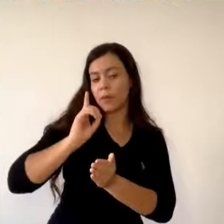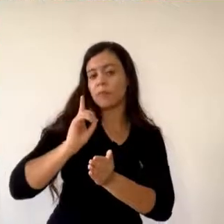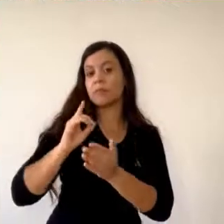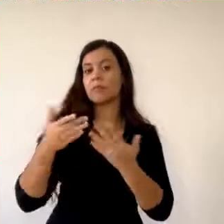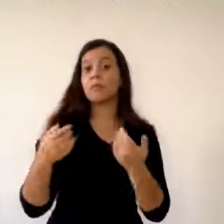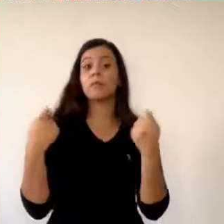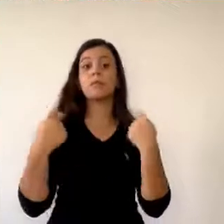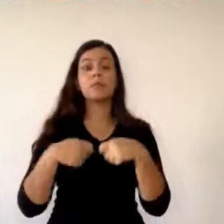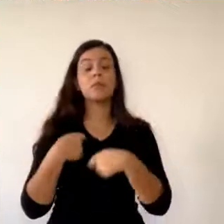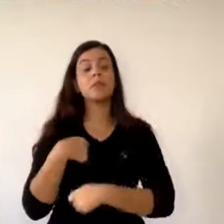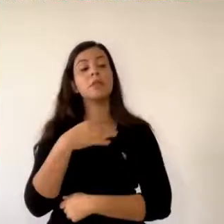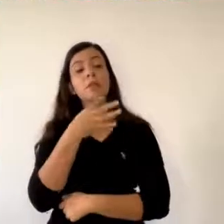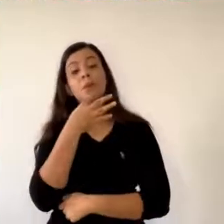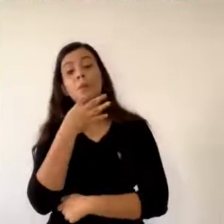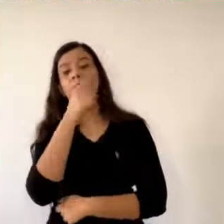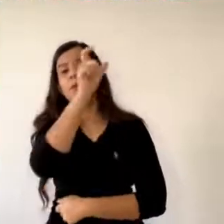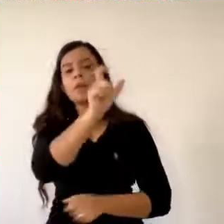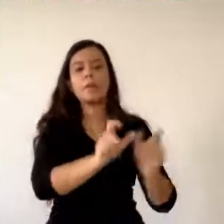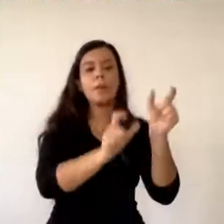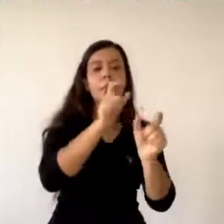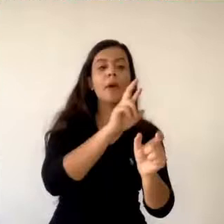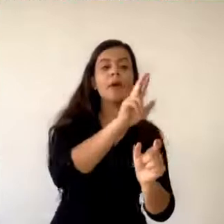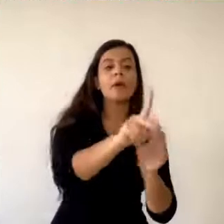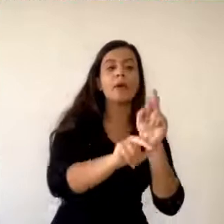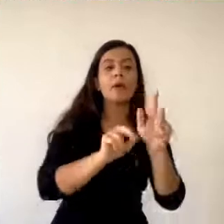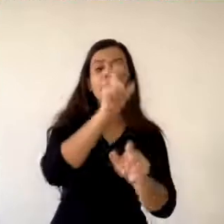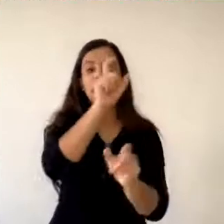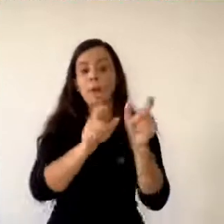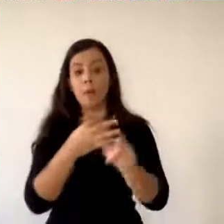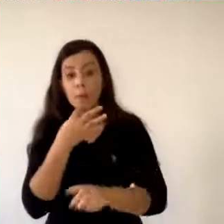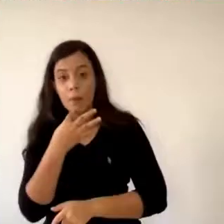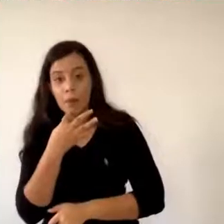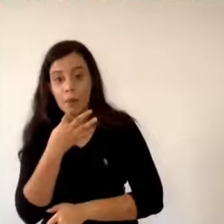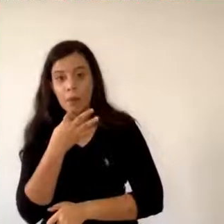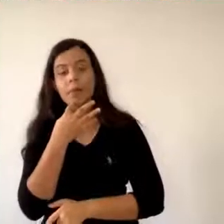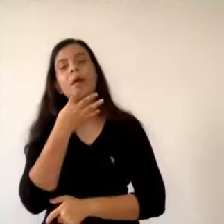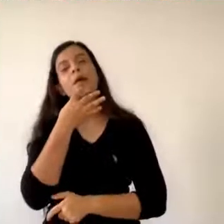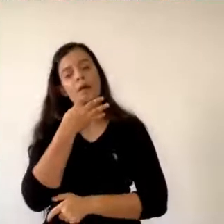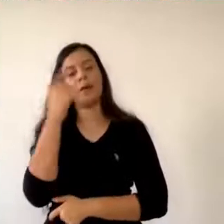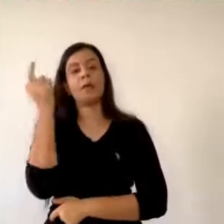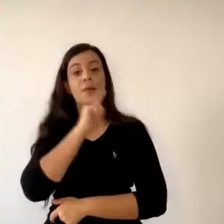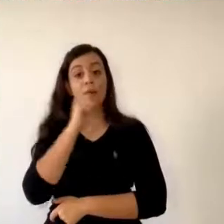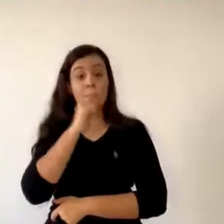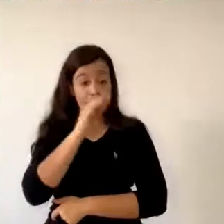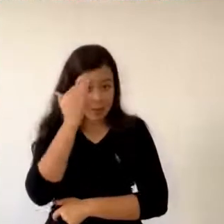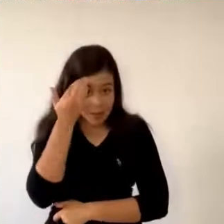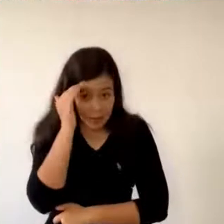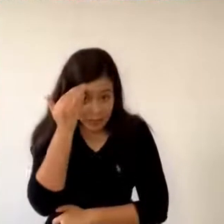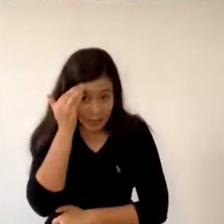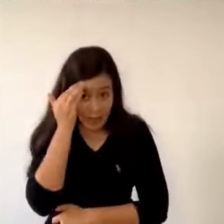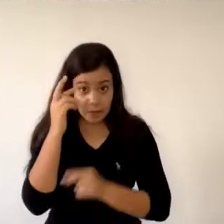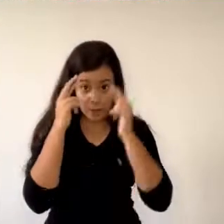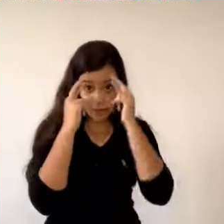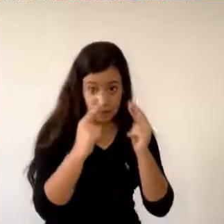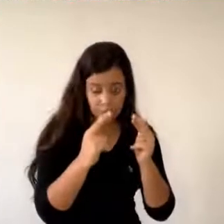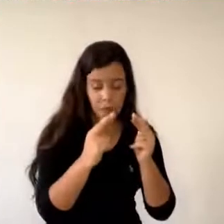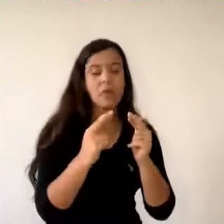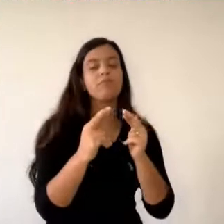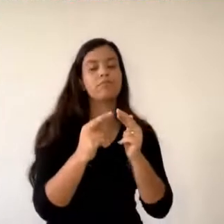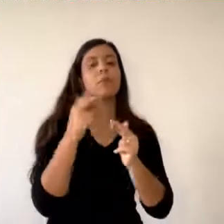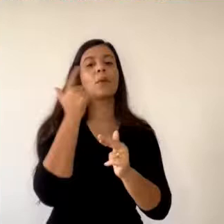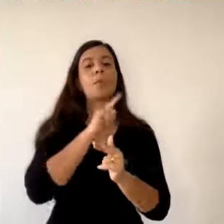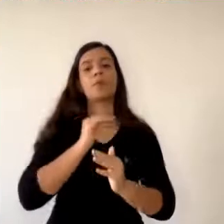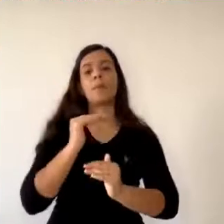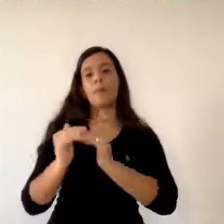to learn to know what's different. And that's the only way we are going to be able to